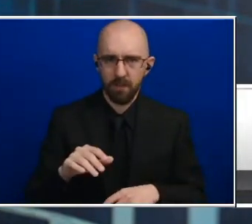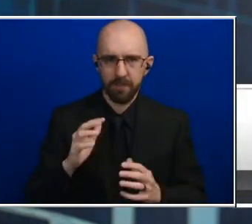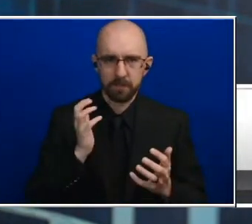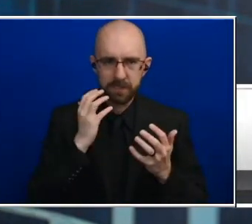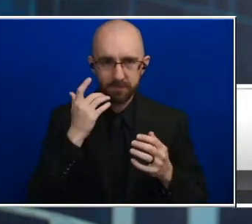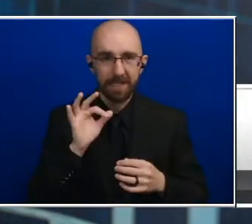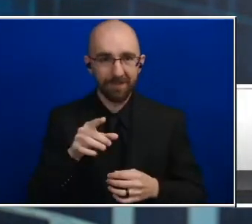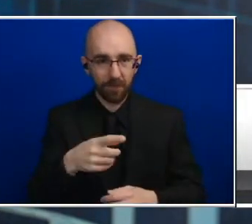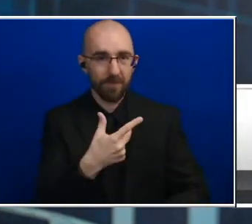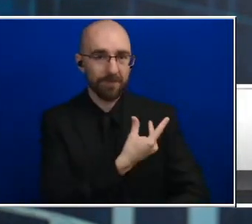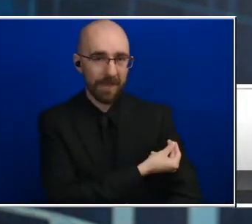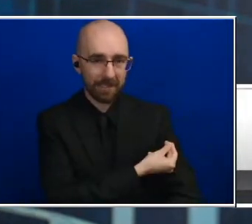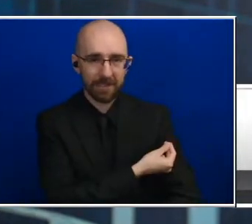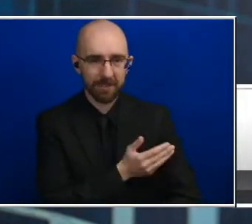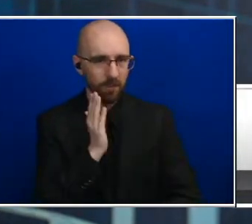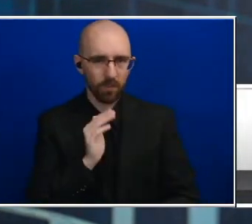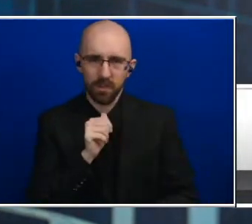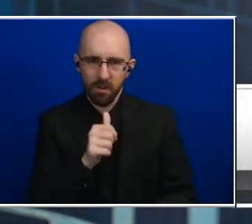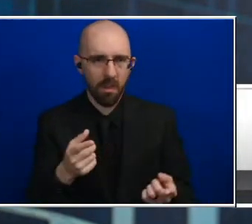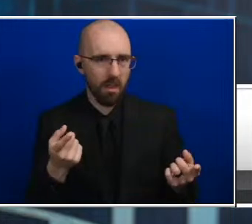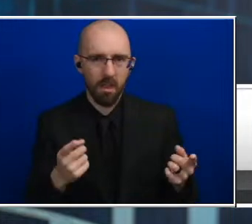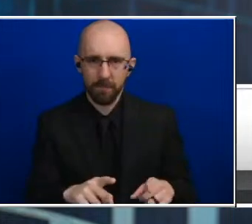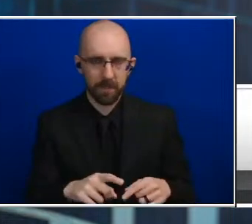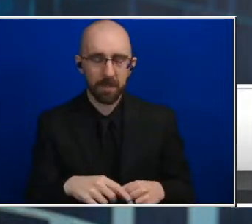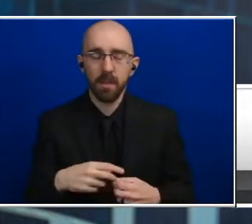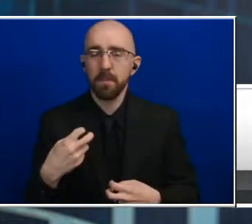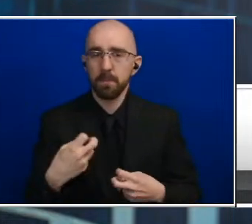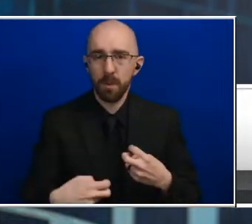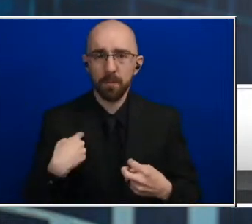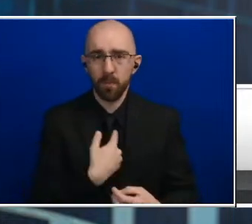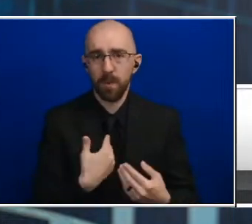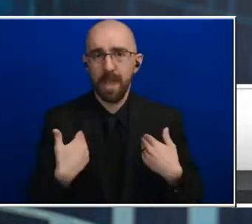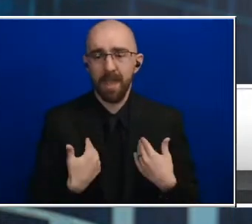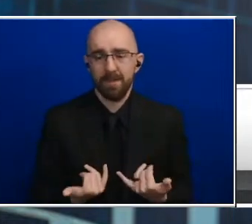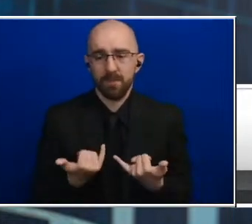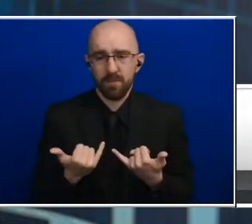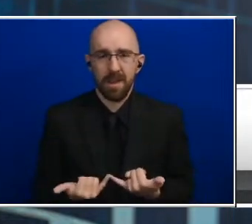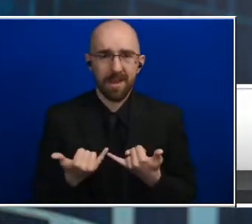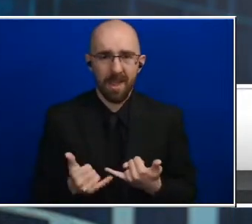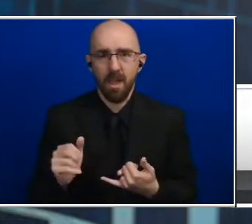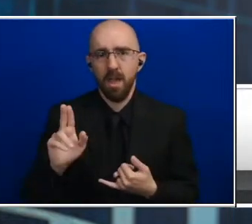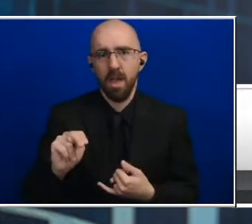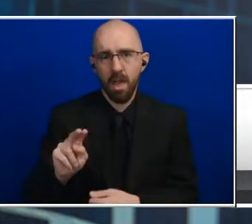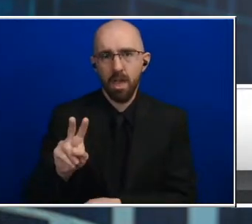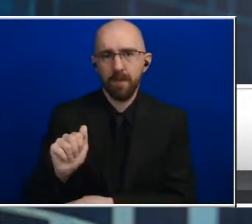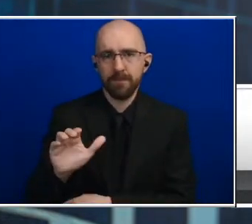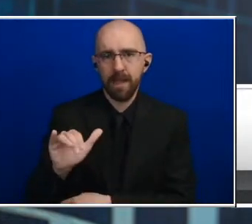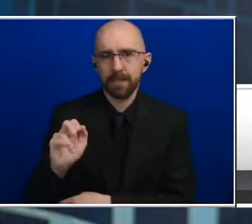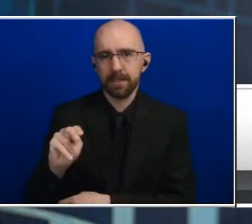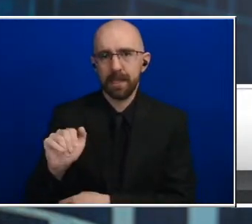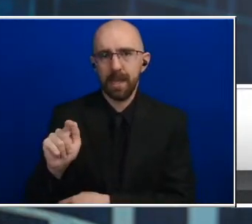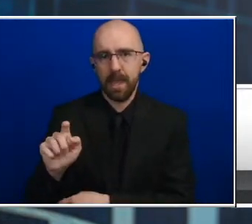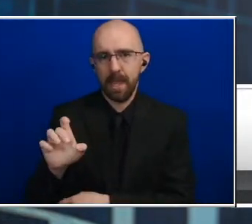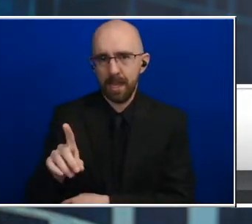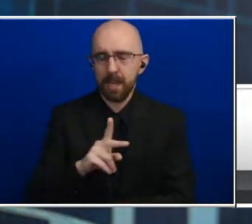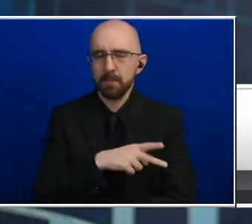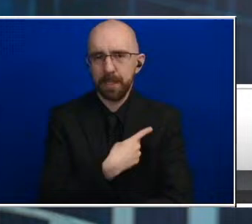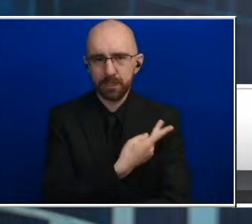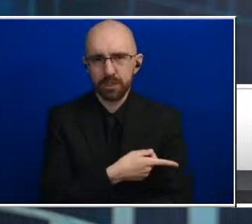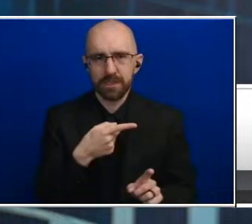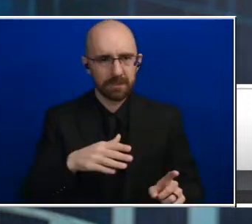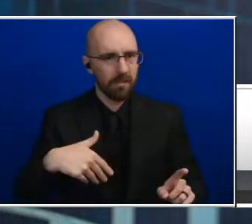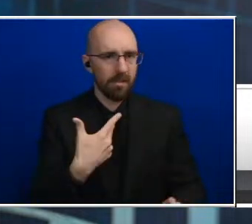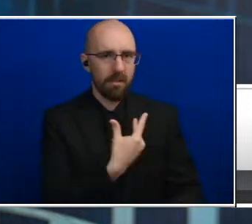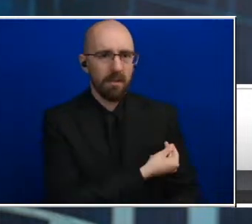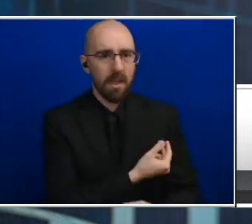not going to happen. And the problems we have right now are in unvaccinated patients. And it's hard to know how many die every year, because normally